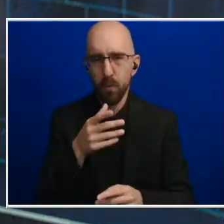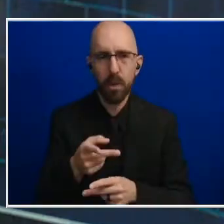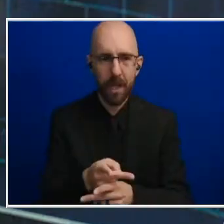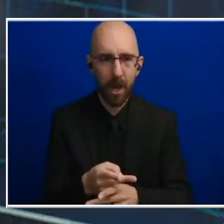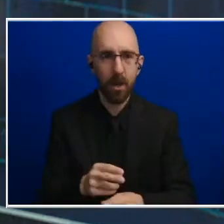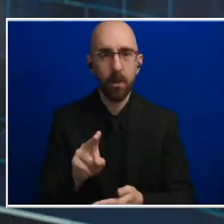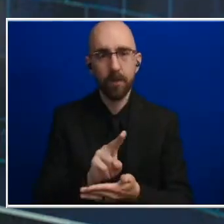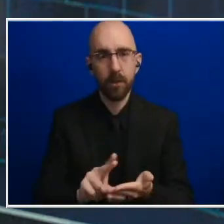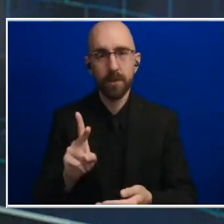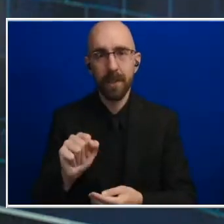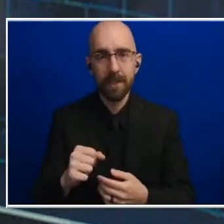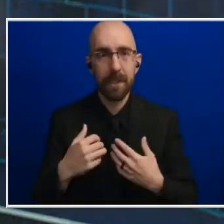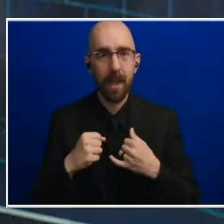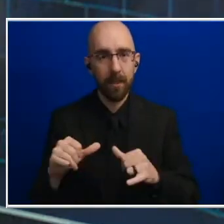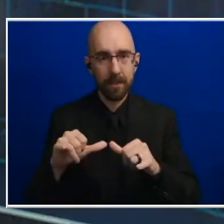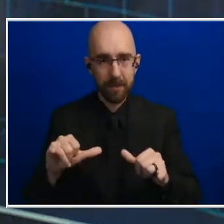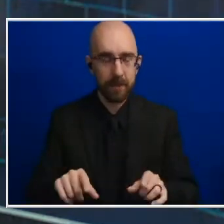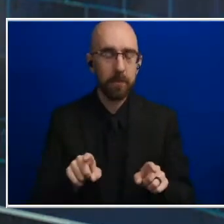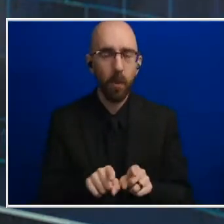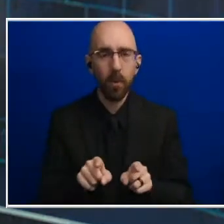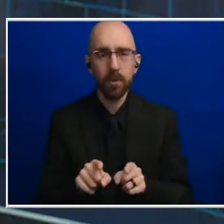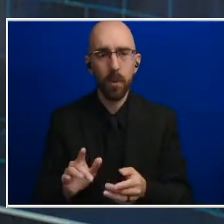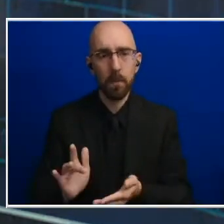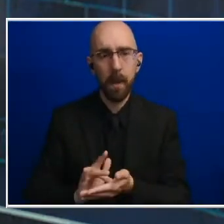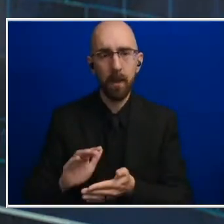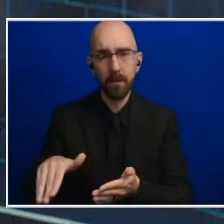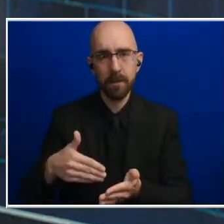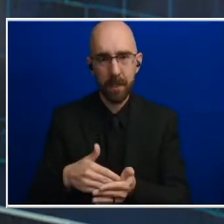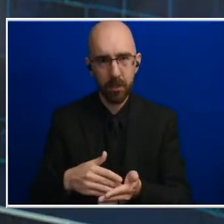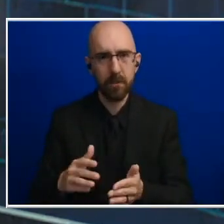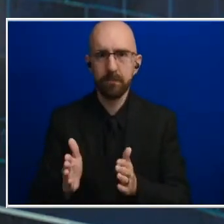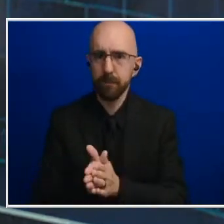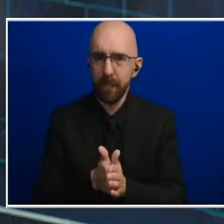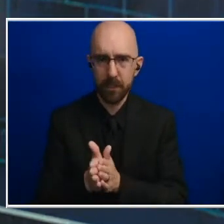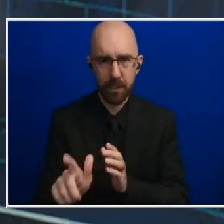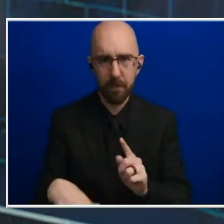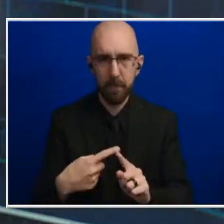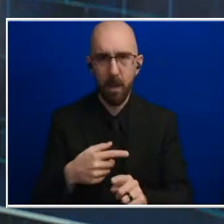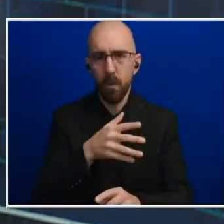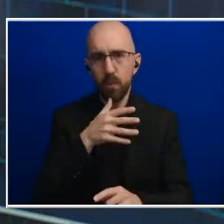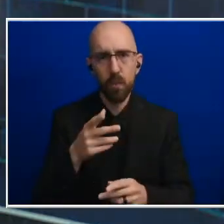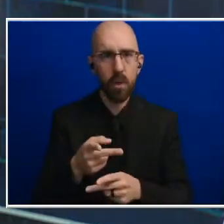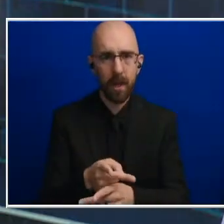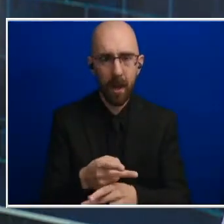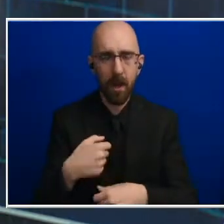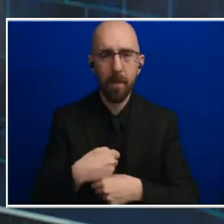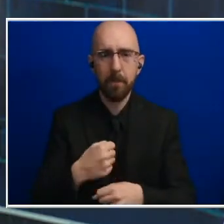as well as the University Medical Center, is very passionate about rural care and has made an initiative of